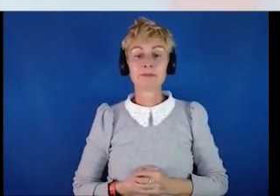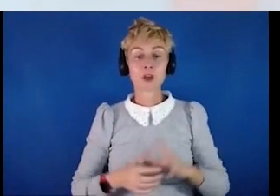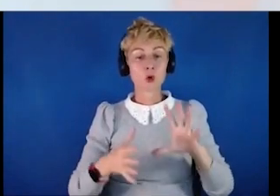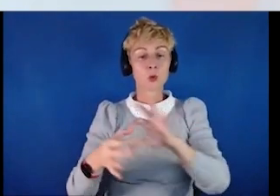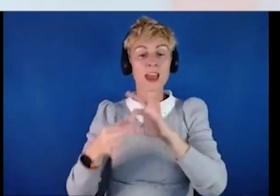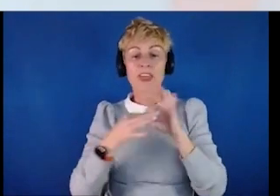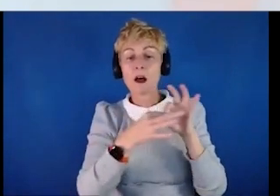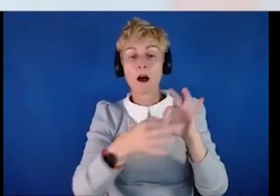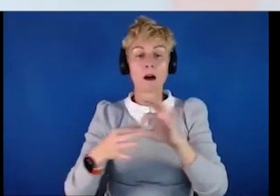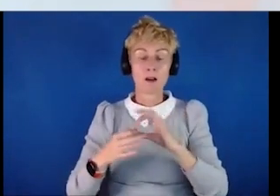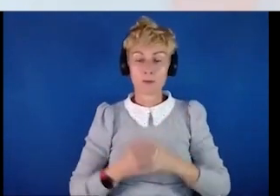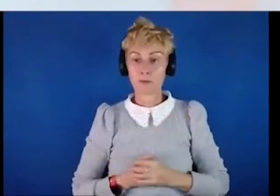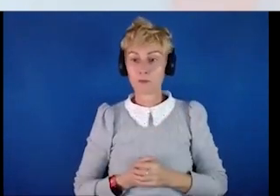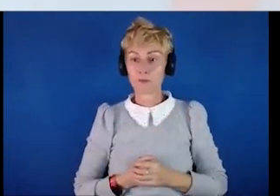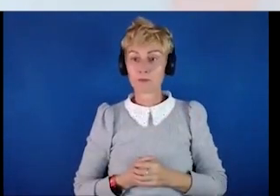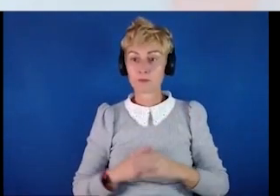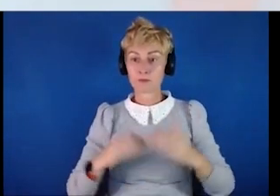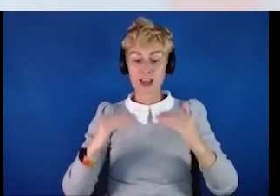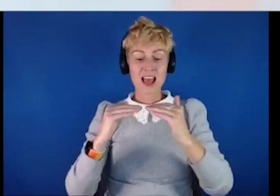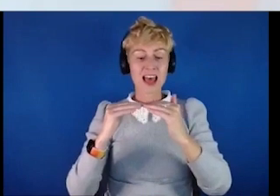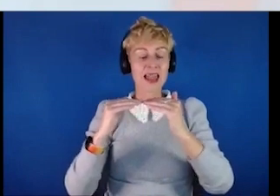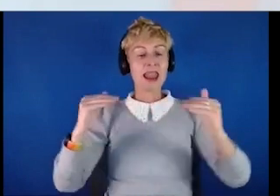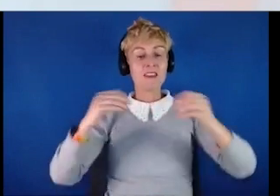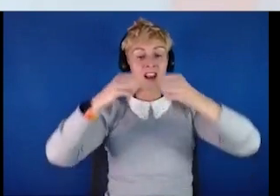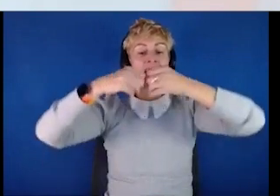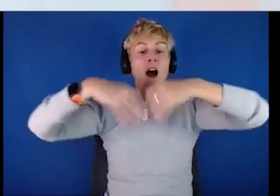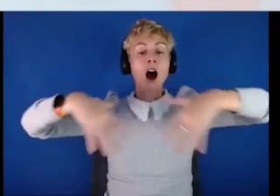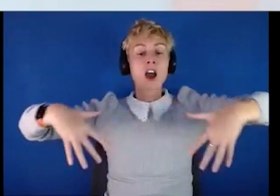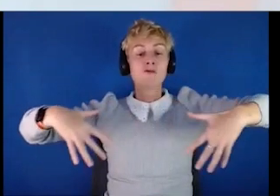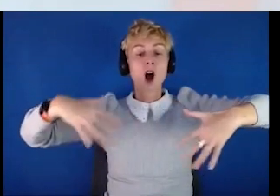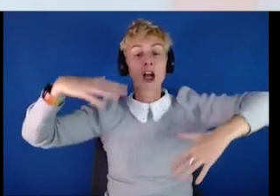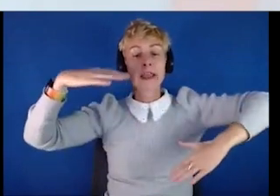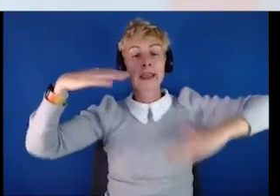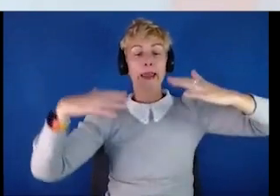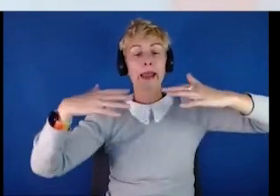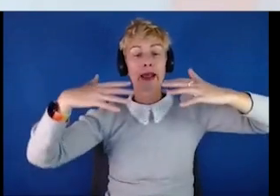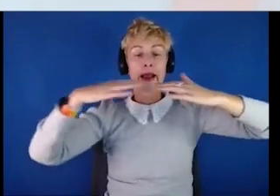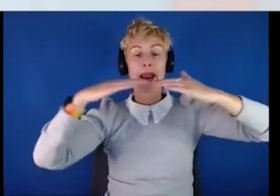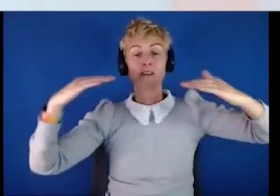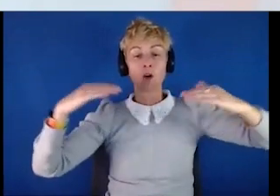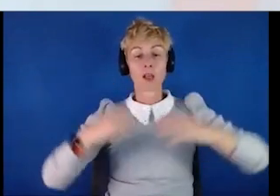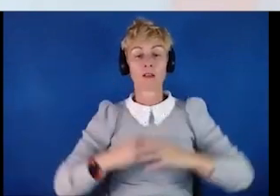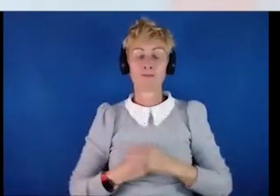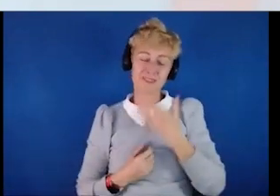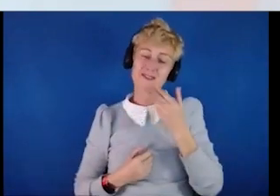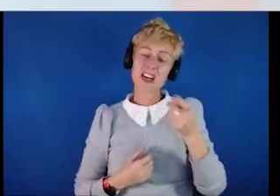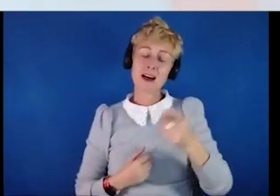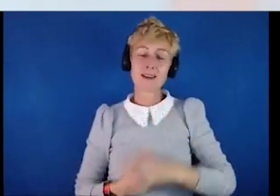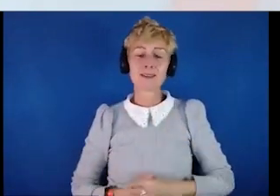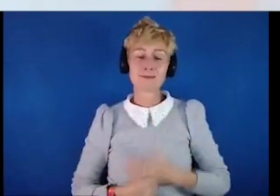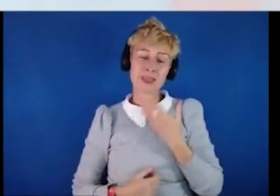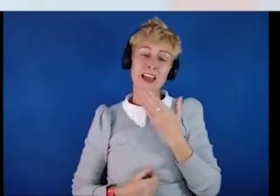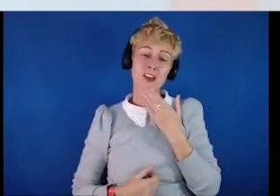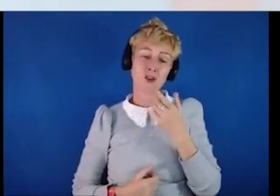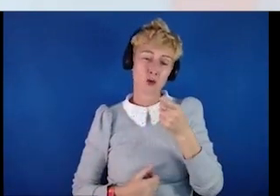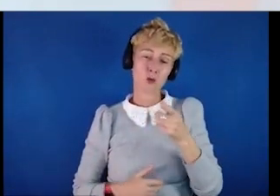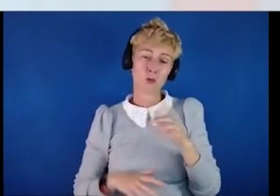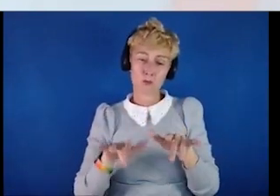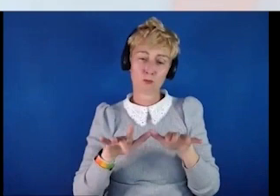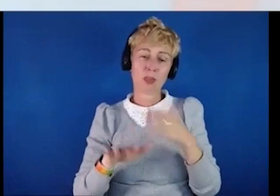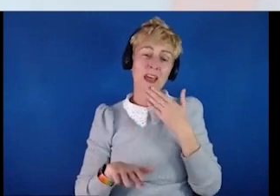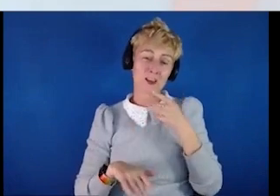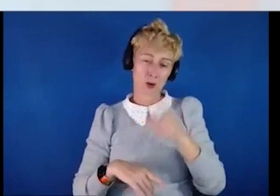innovative, leveling hierarchies, multidisciplinary. Oh, these are really nice. Thank you for